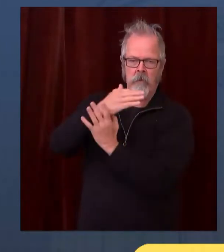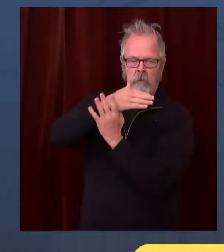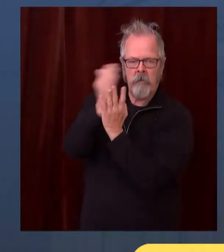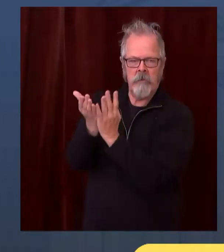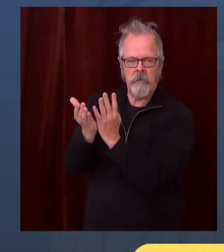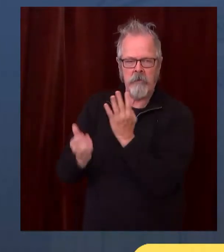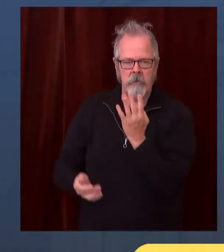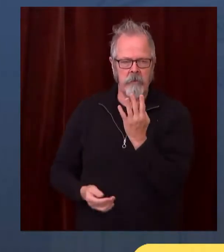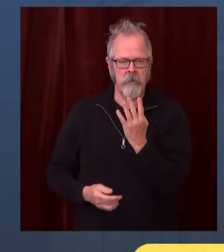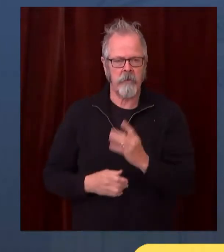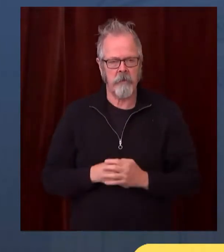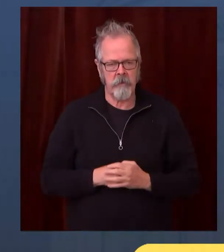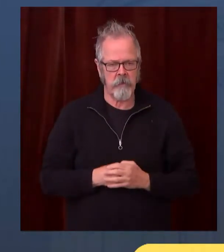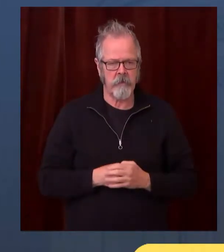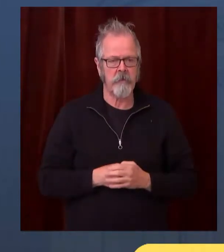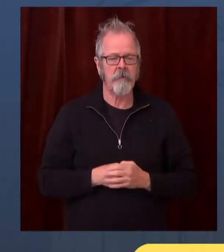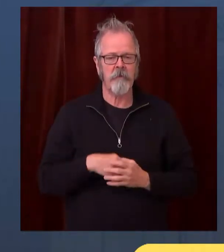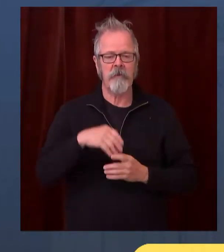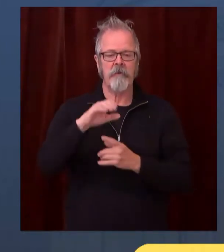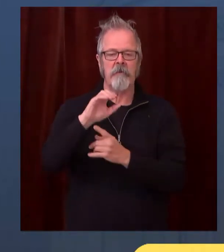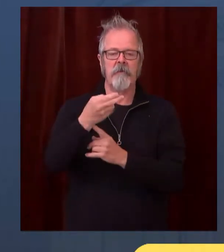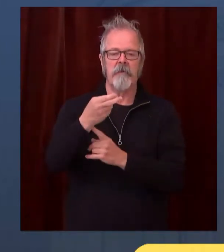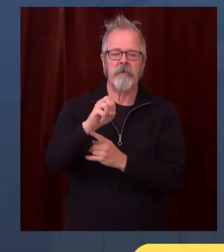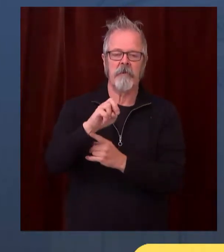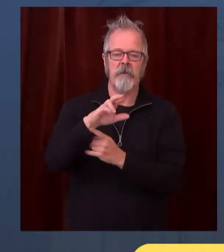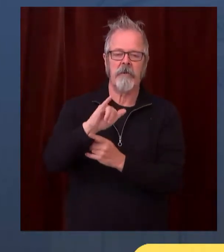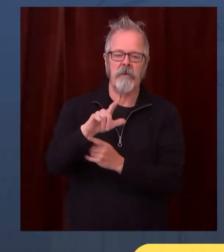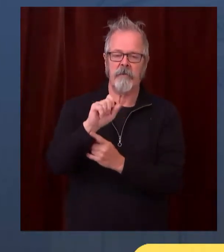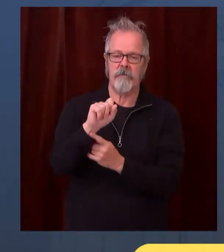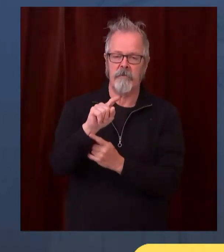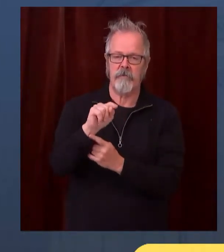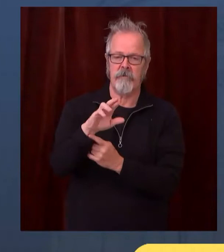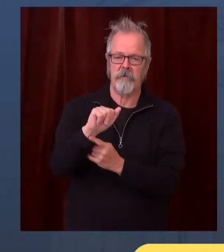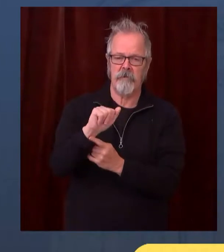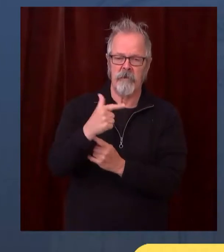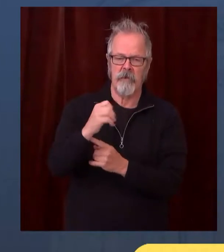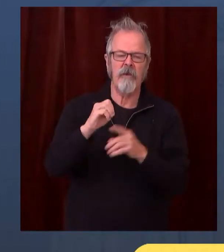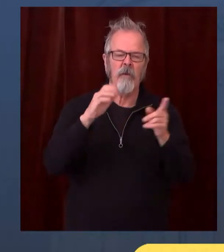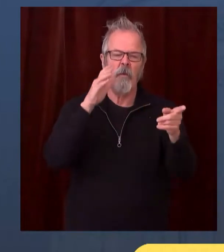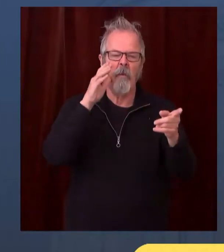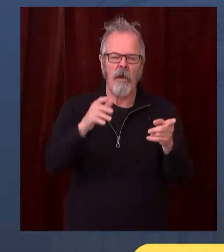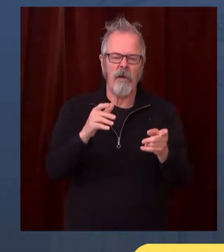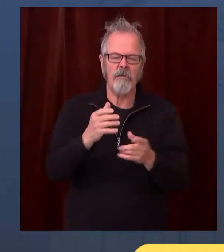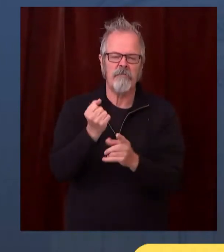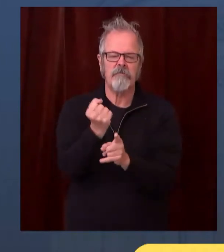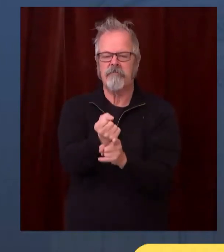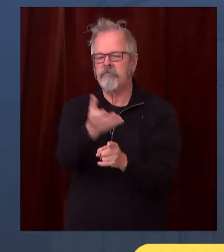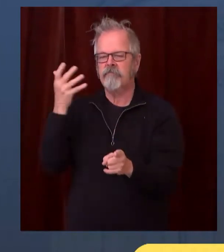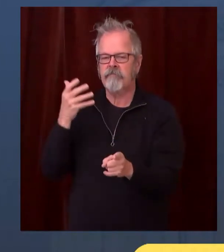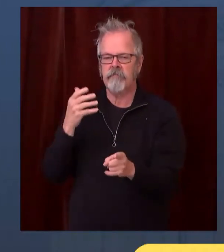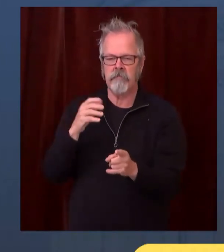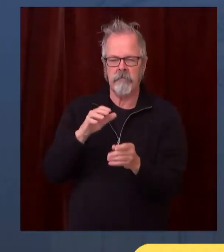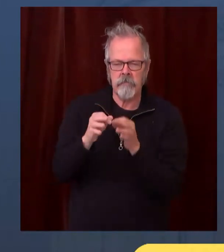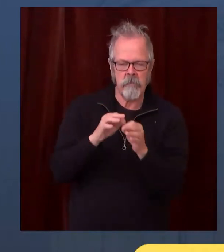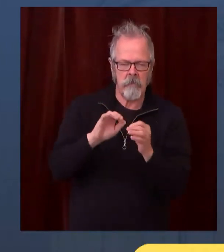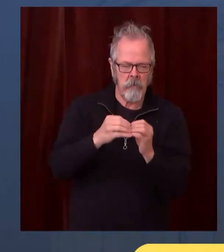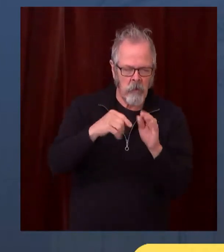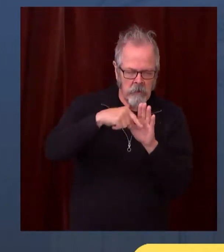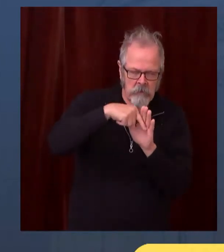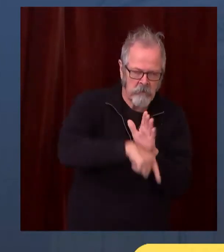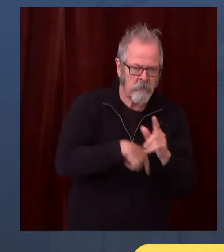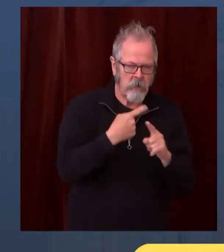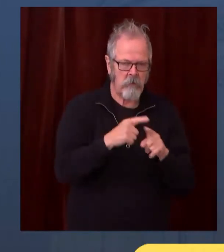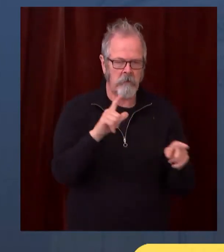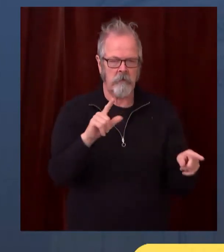In order to move forward in these phases, the long-term care facilities will also have to go 28 days without a resident or staff